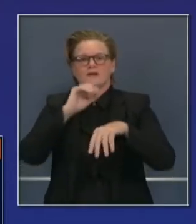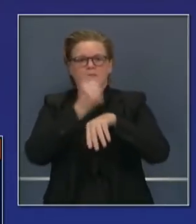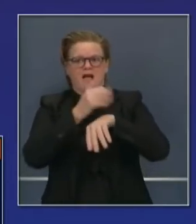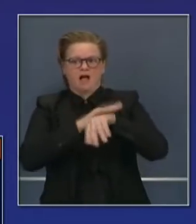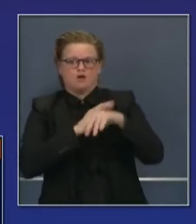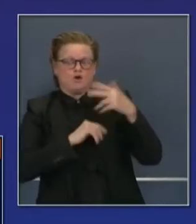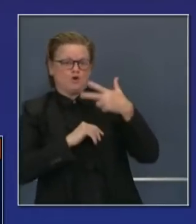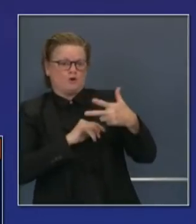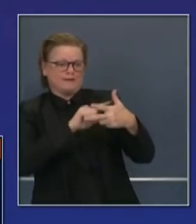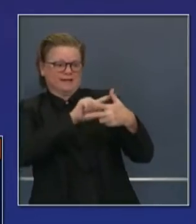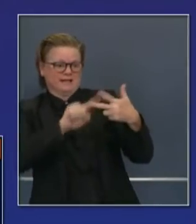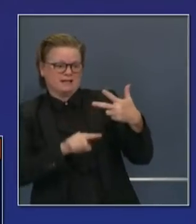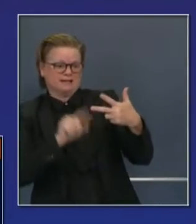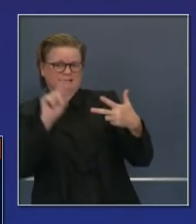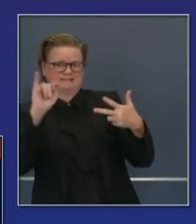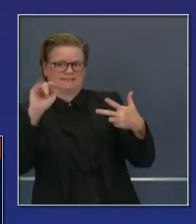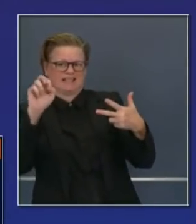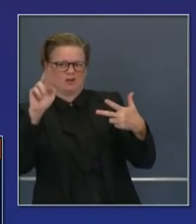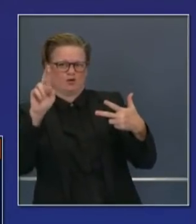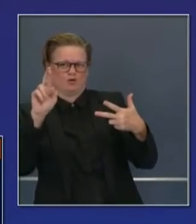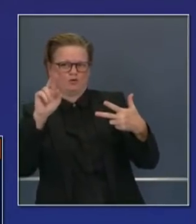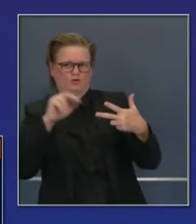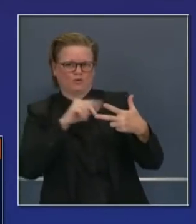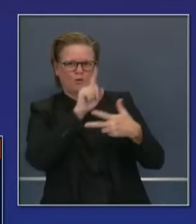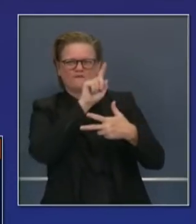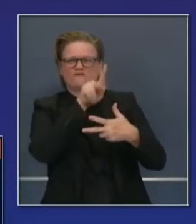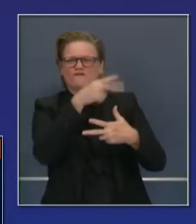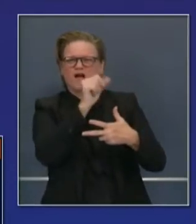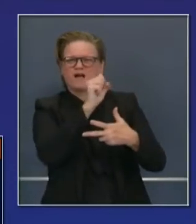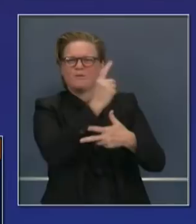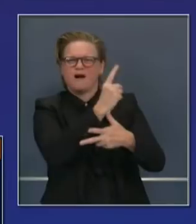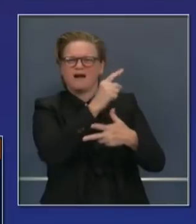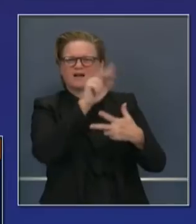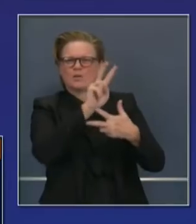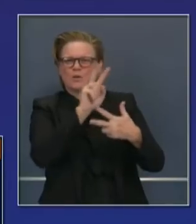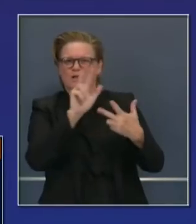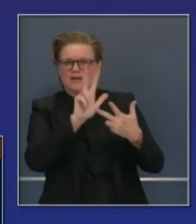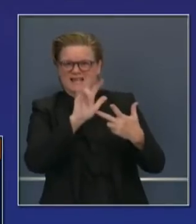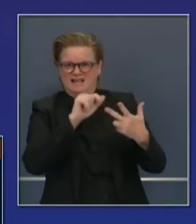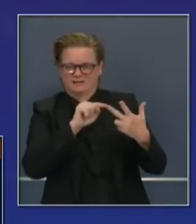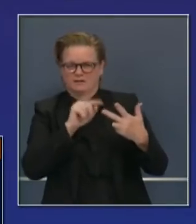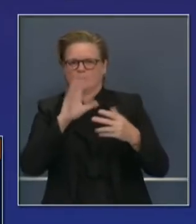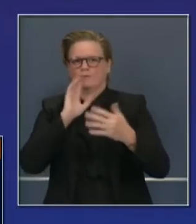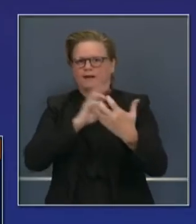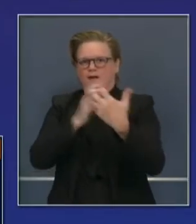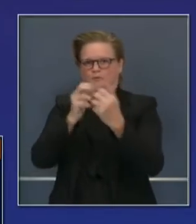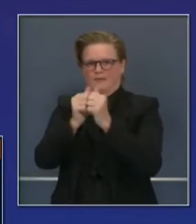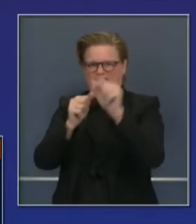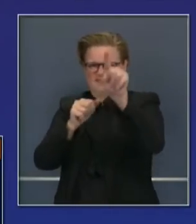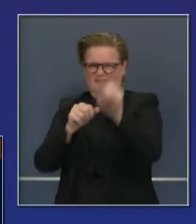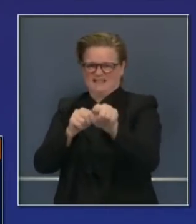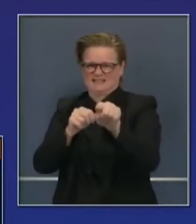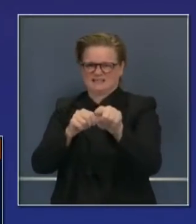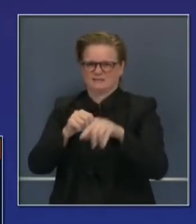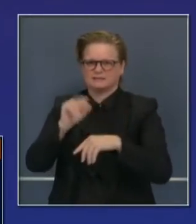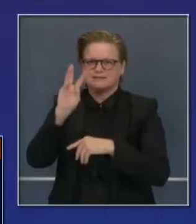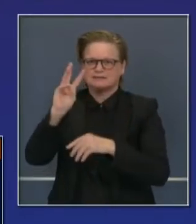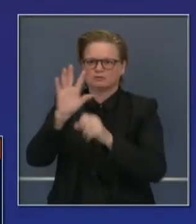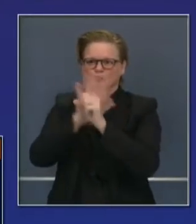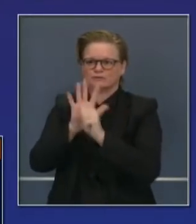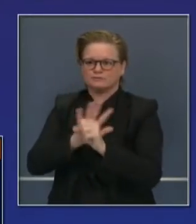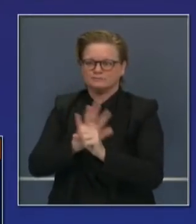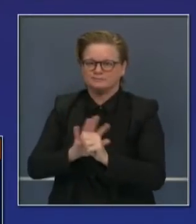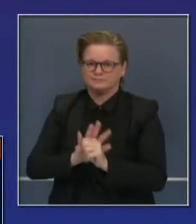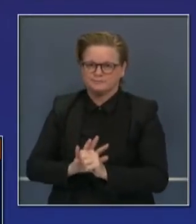the sub-prioritization. That's Plan 1A. That's our first phase of distribution. I'll remind